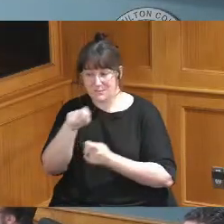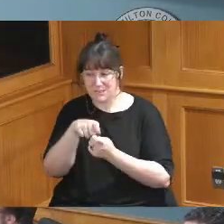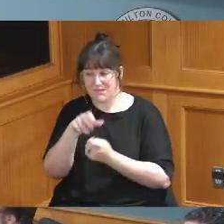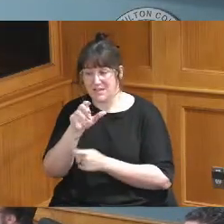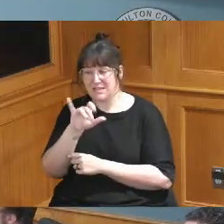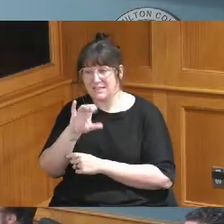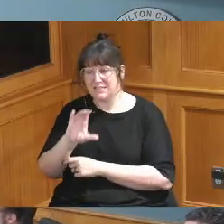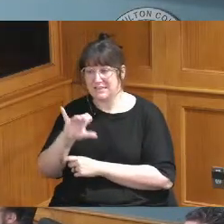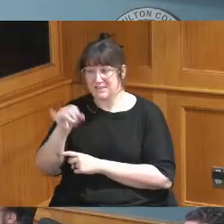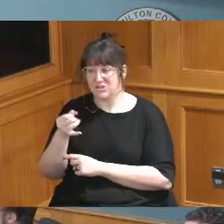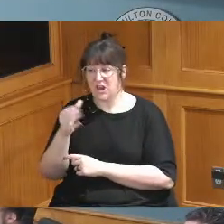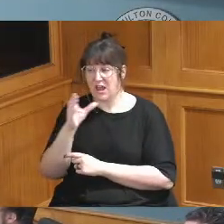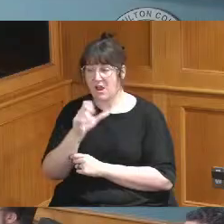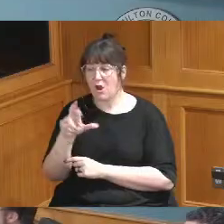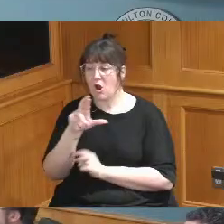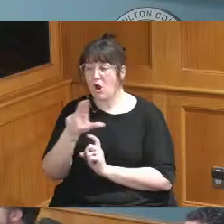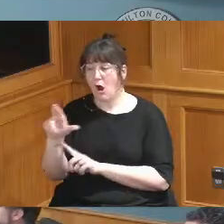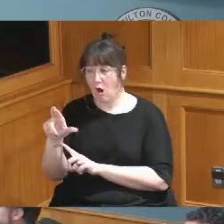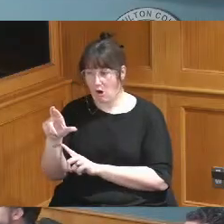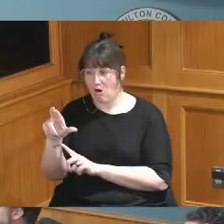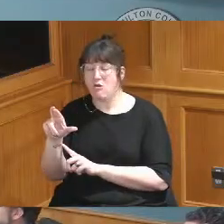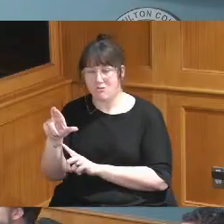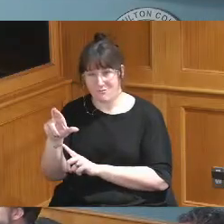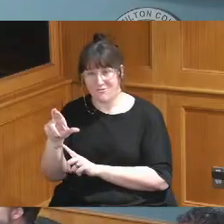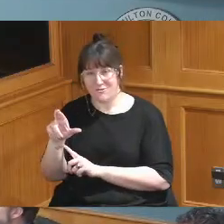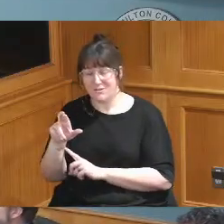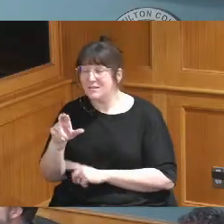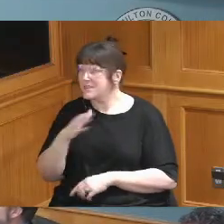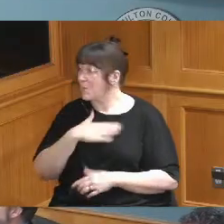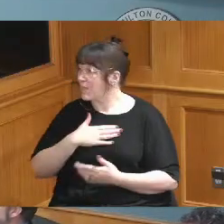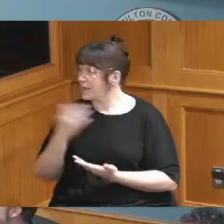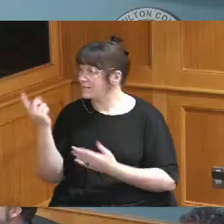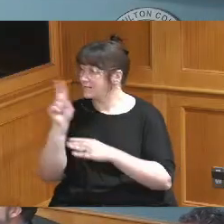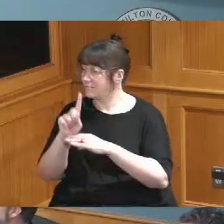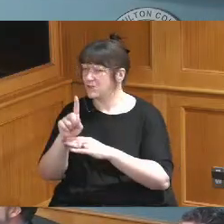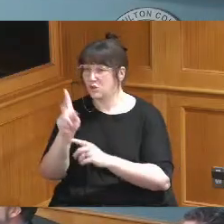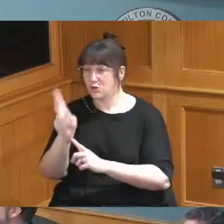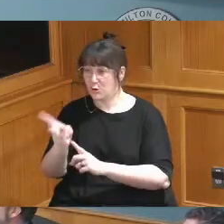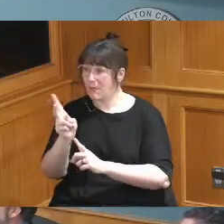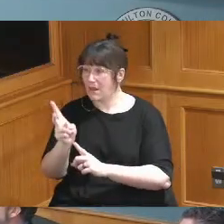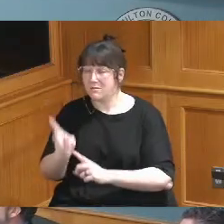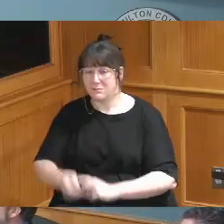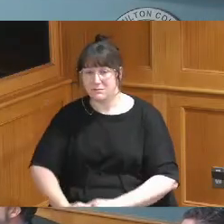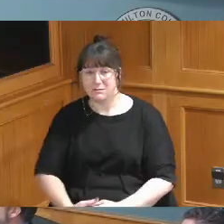Carr. Please come forward. You've got the pleasure of the floor for 2 minutes.